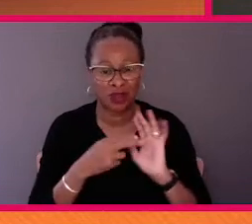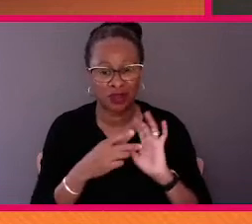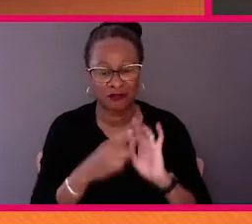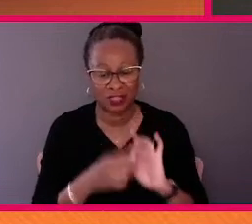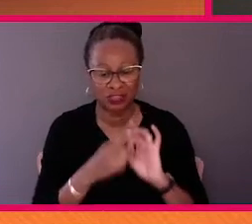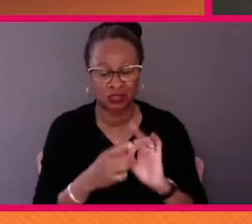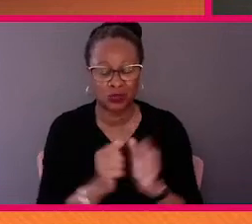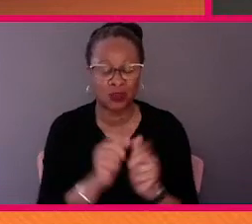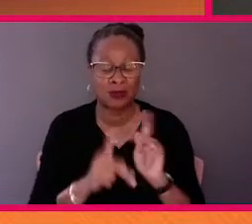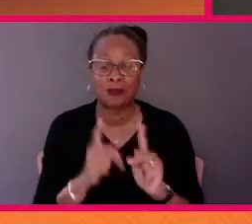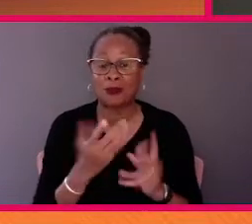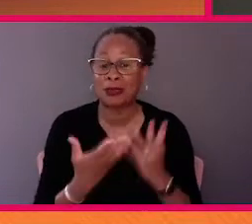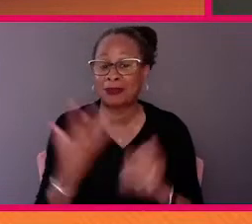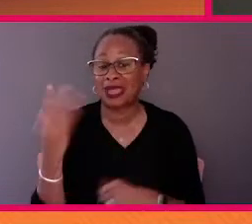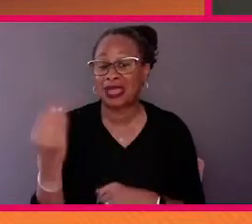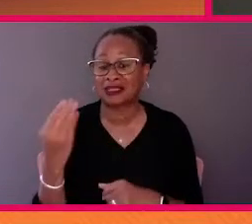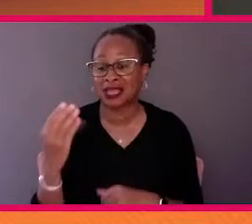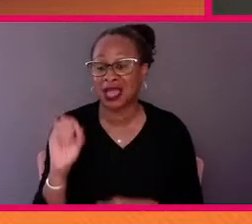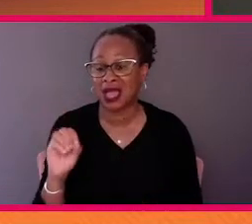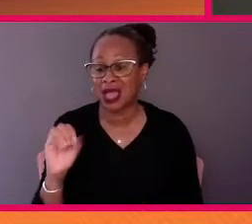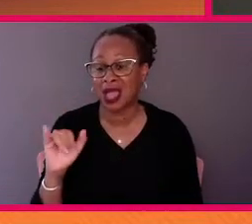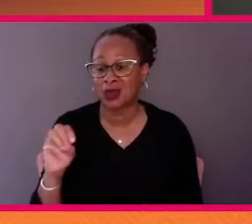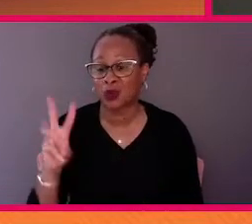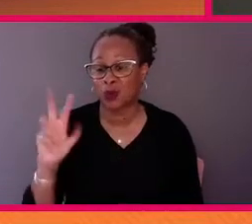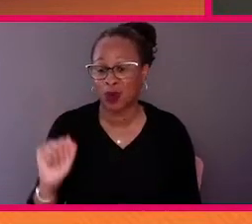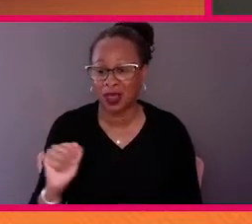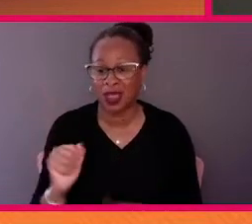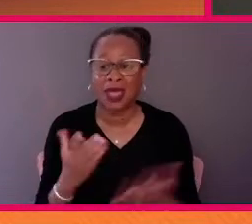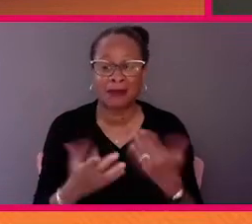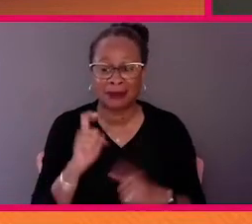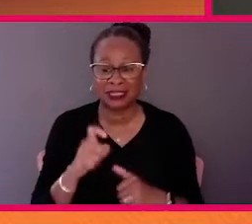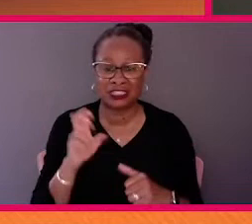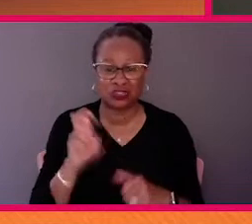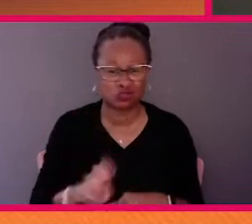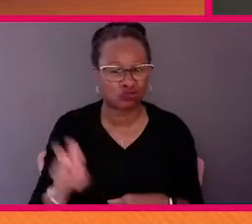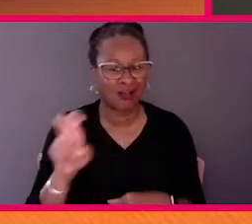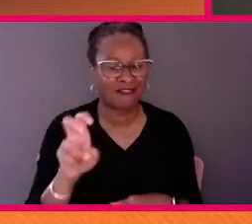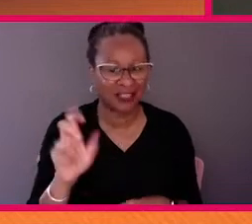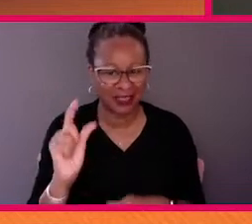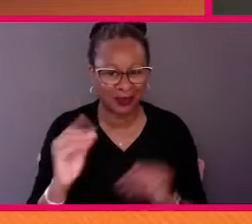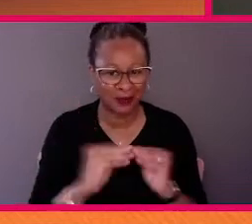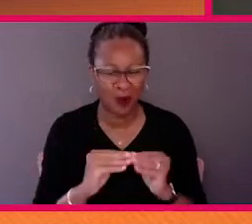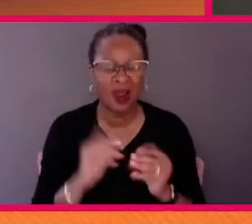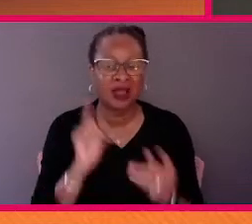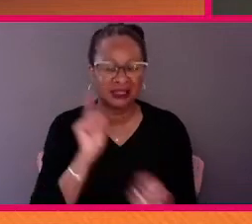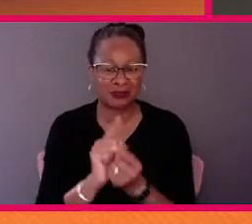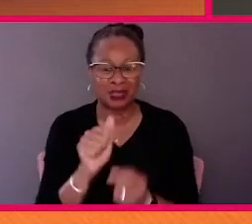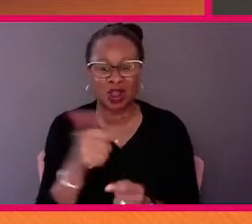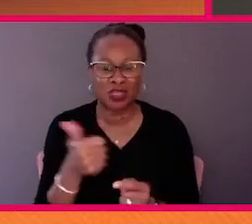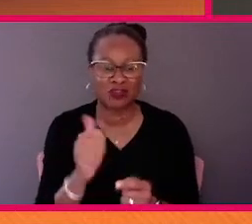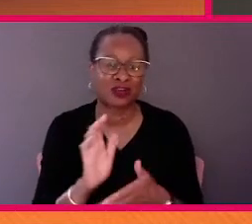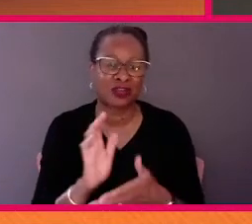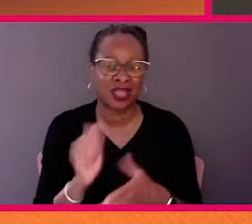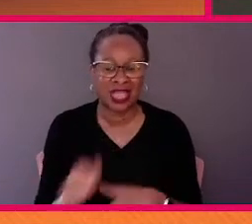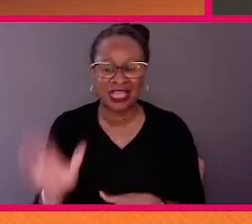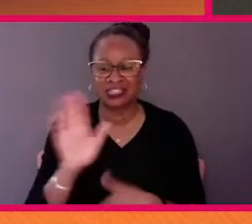Iowa. That made me realize, oh, maybe I need to travel a little bit more to meet other Asian filmmakers.